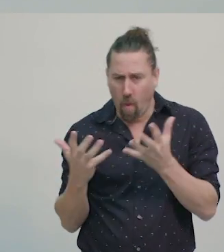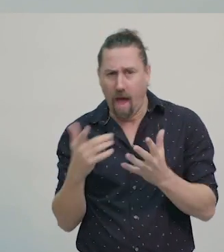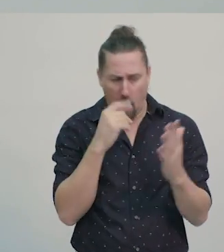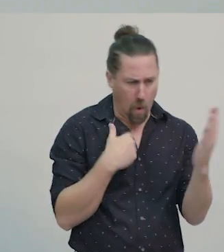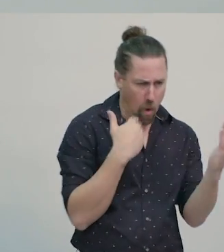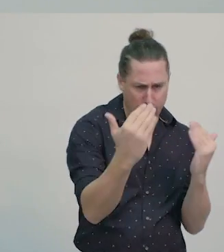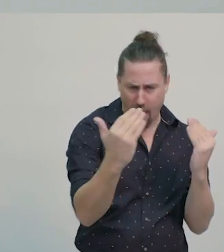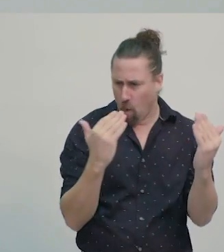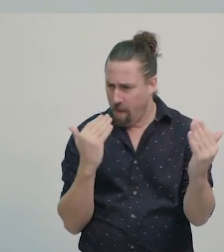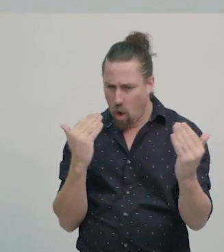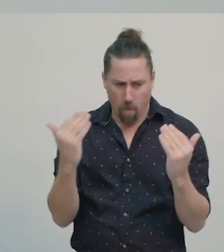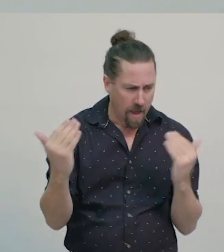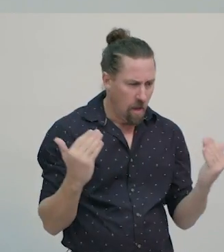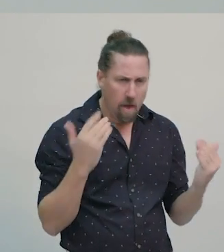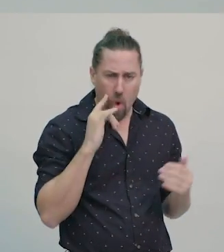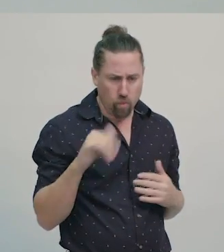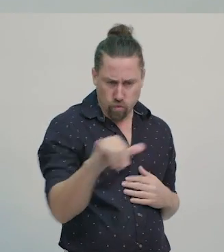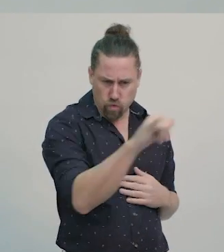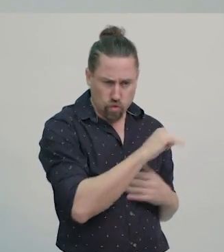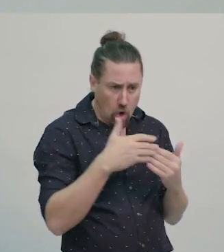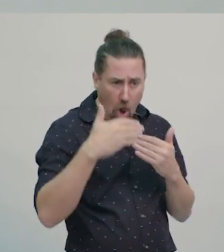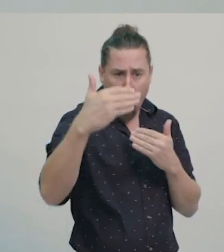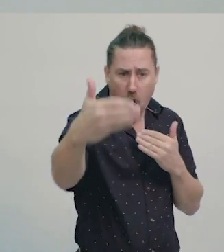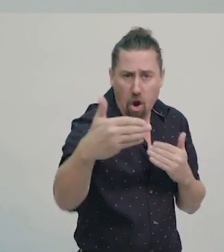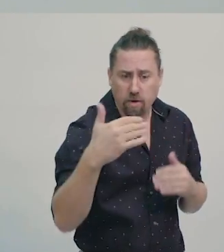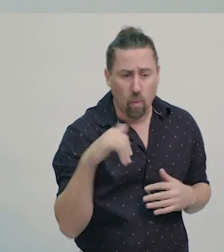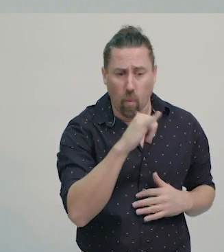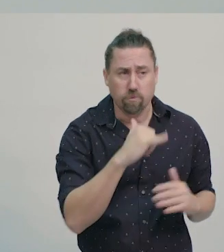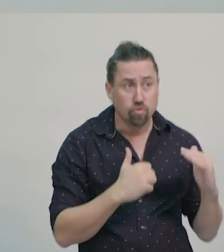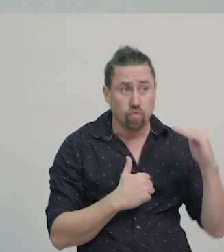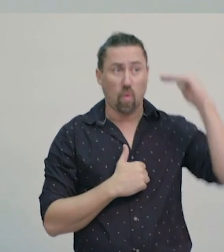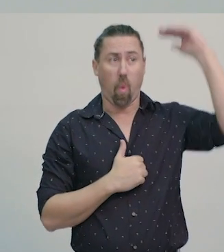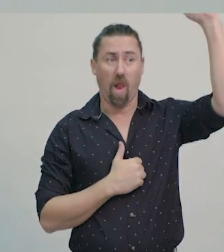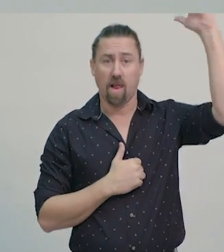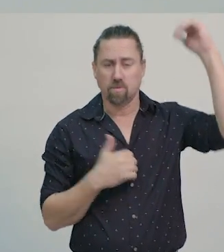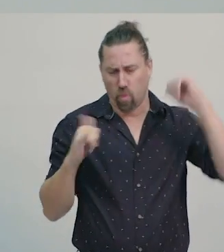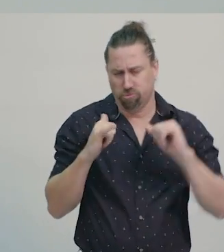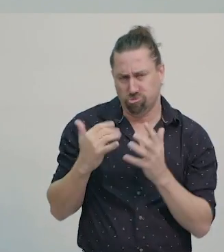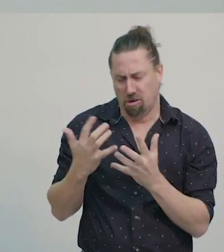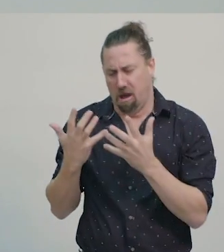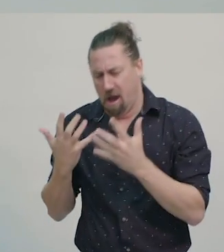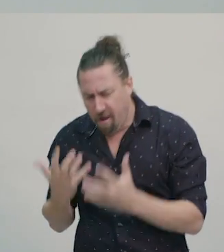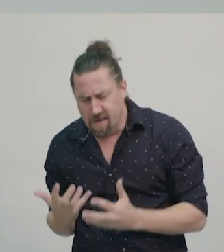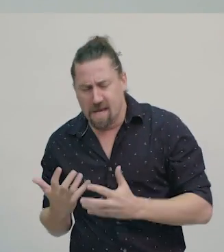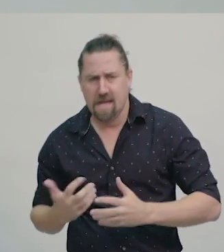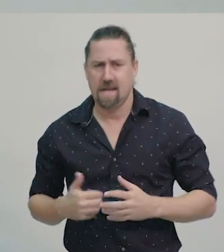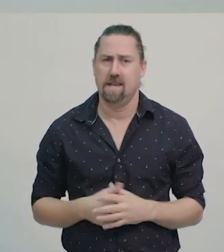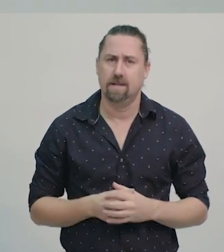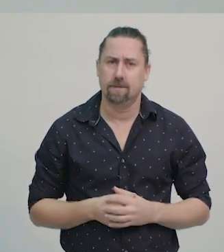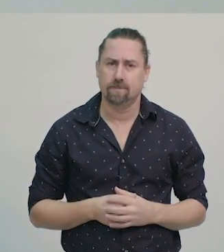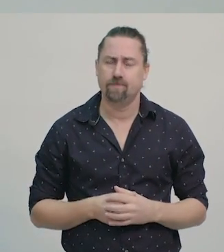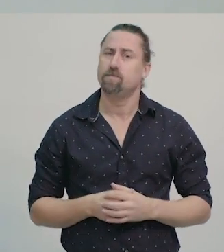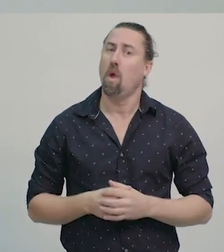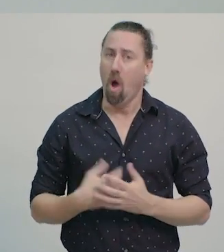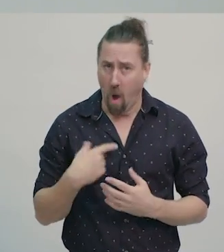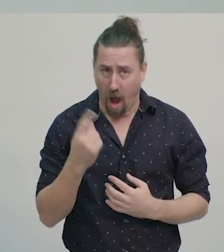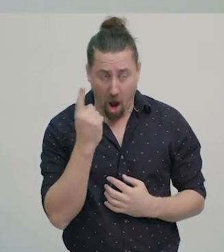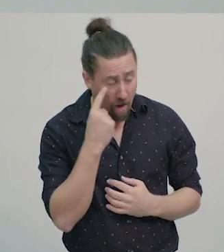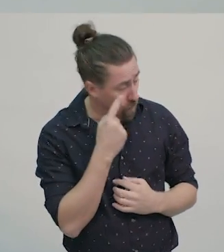time too? As you can see, there are lots of things which can be measured. Length, height,